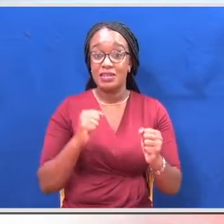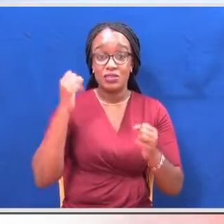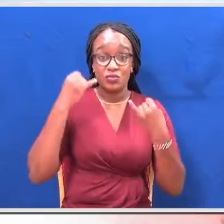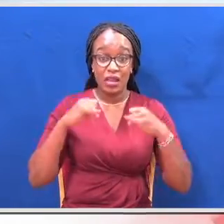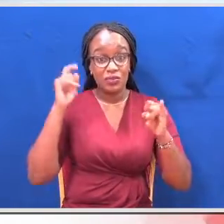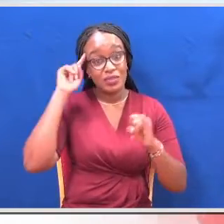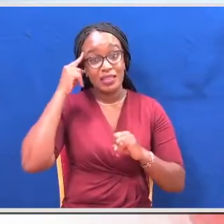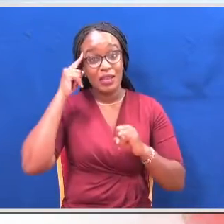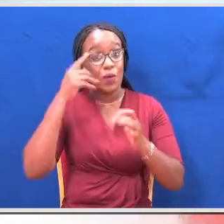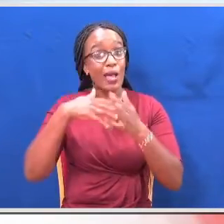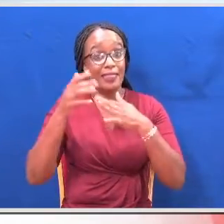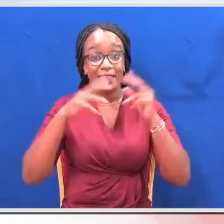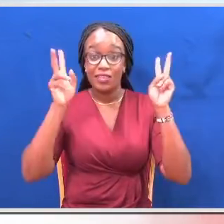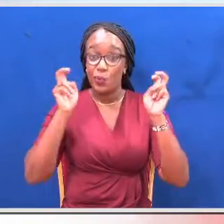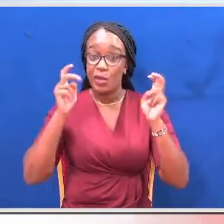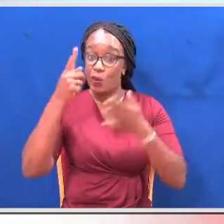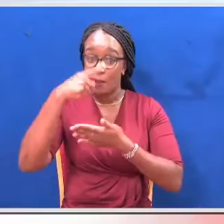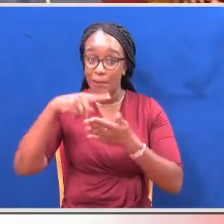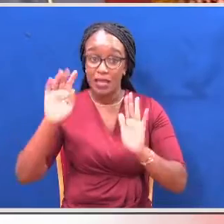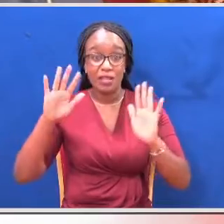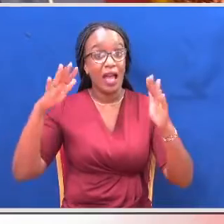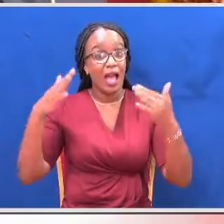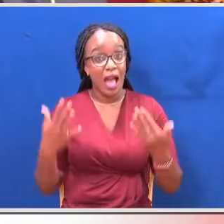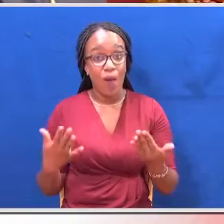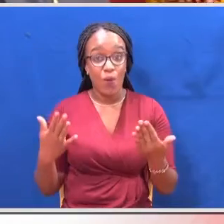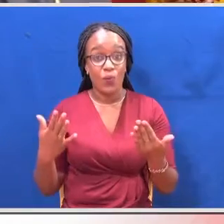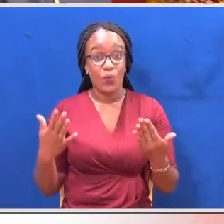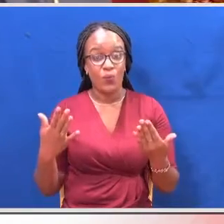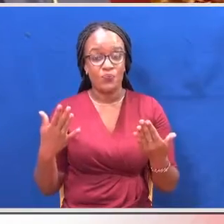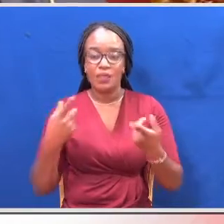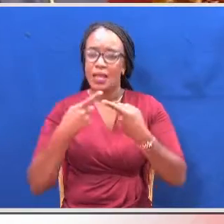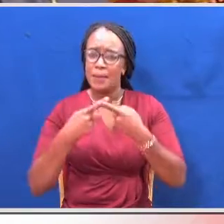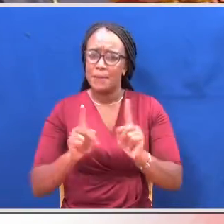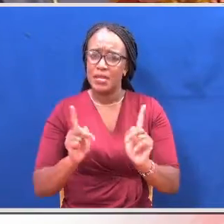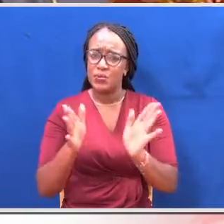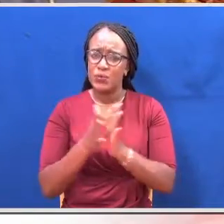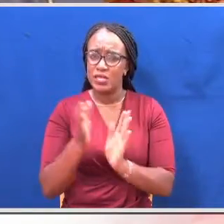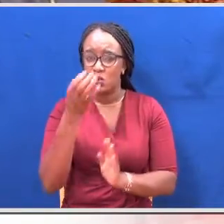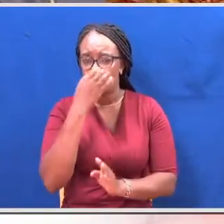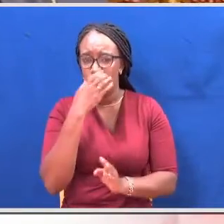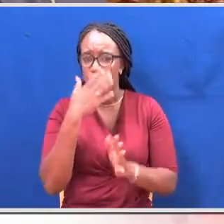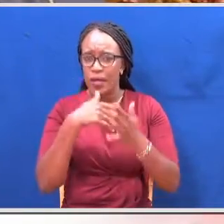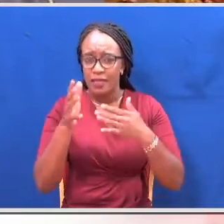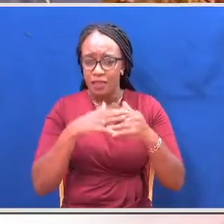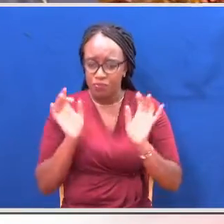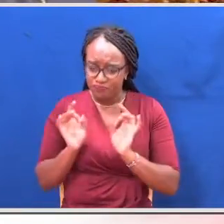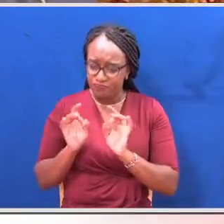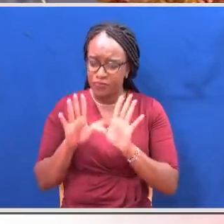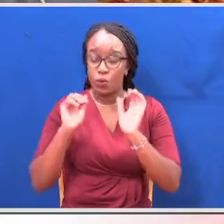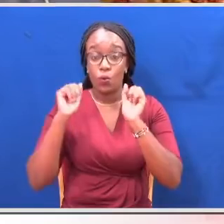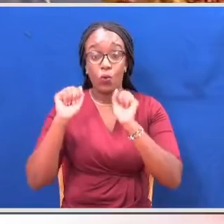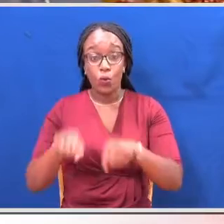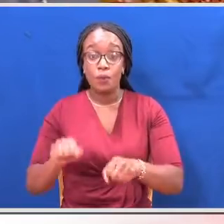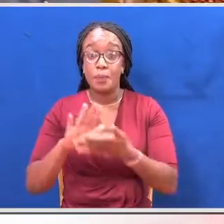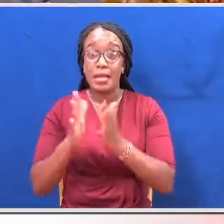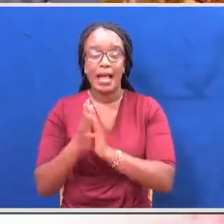not, you need to think, what will that do politically? But proving the grounds on which Ruto should be impeached could prove difficult for the